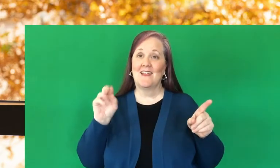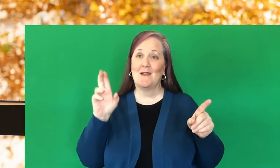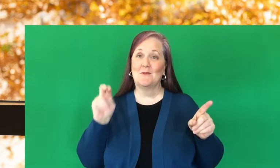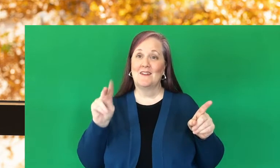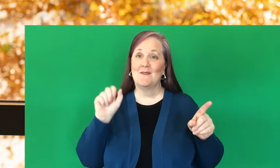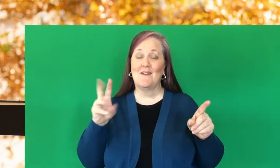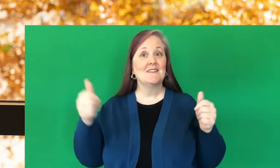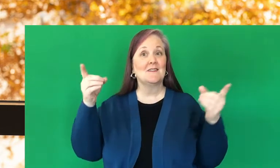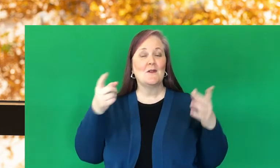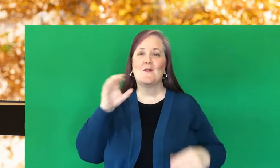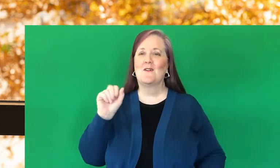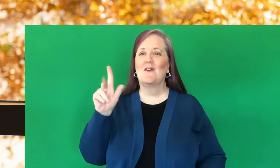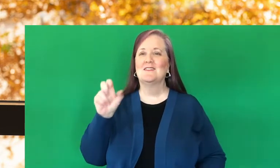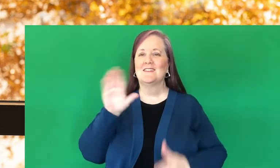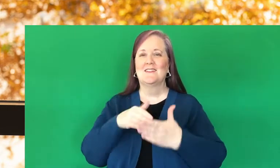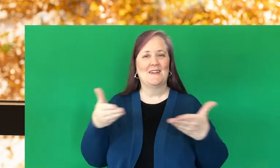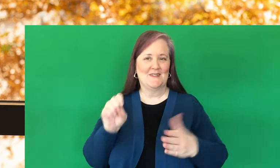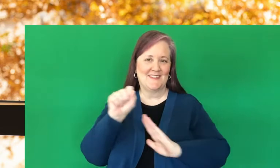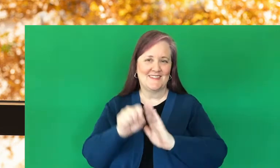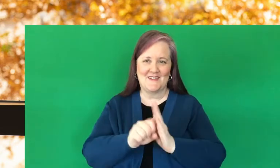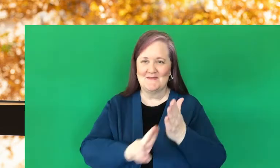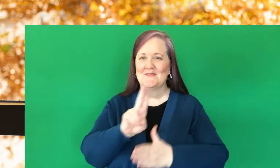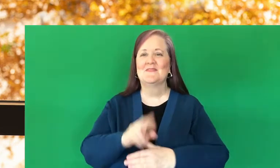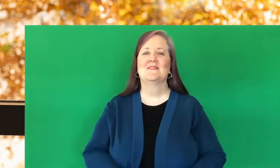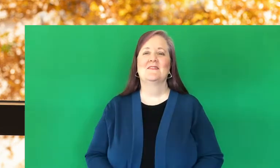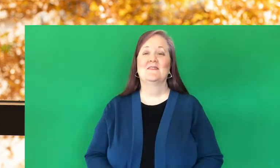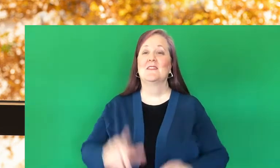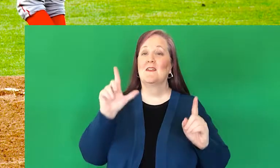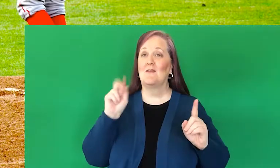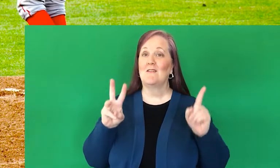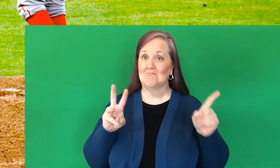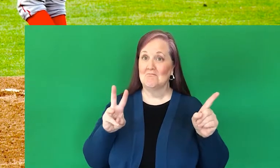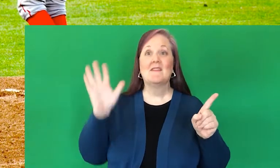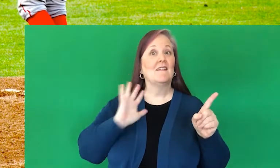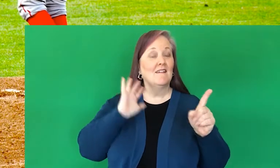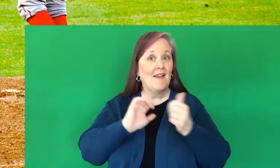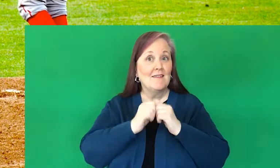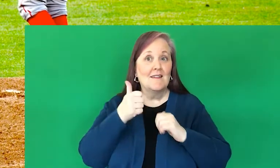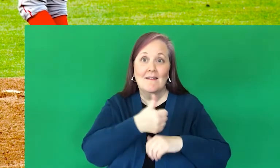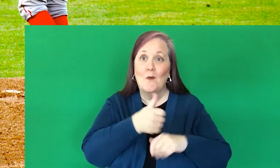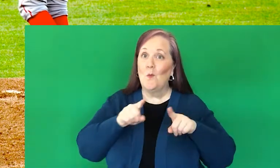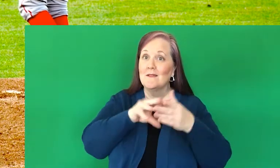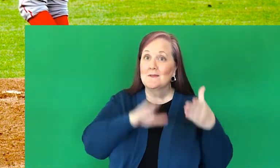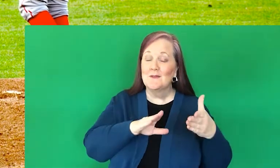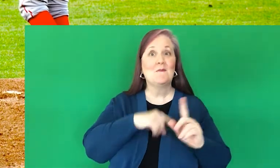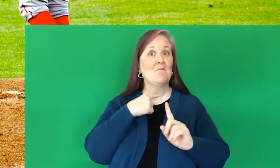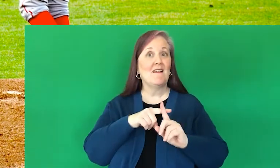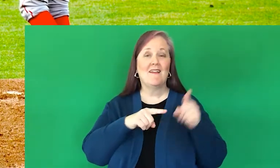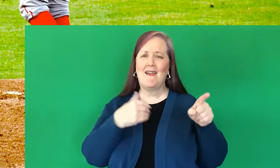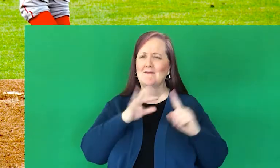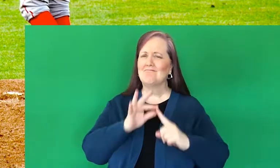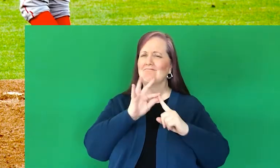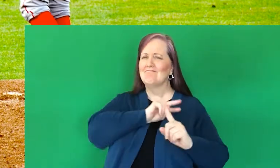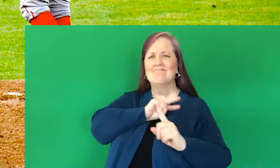Law, Executive Director of the Carlson Center at Sacramento State. Law is a former student athlete himself and